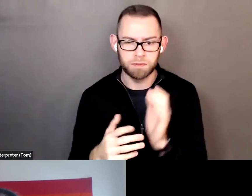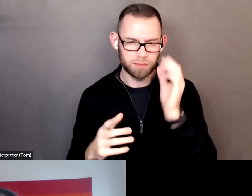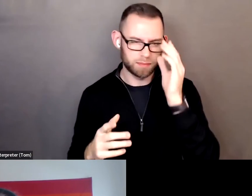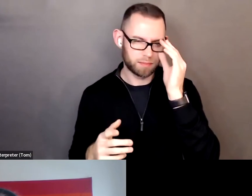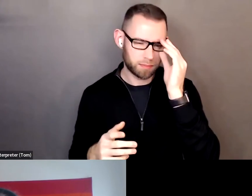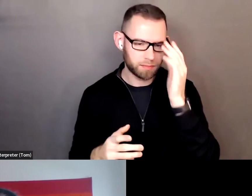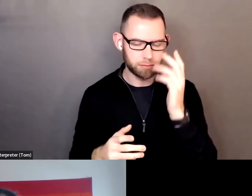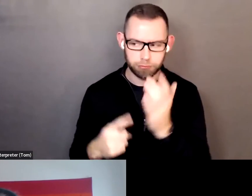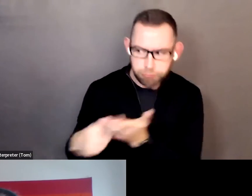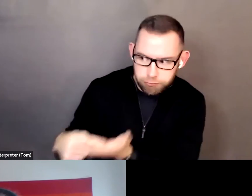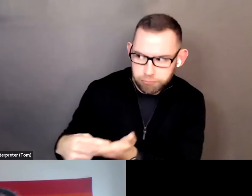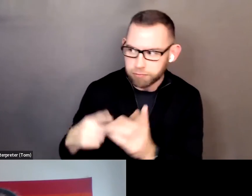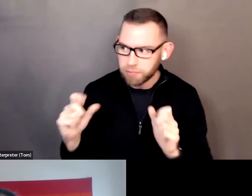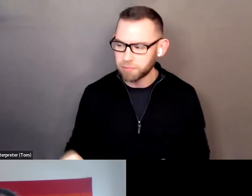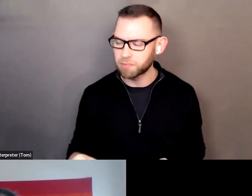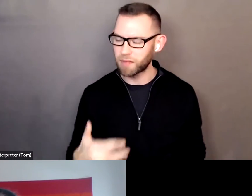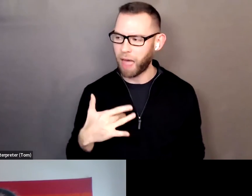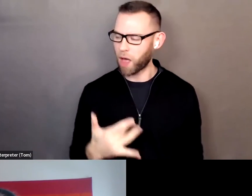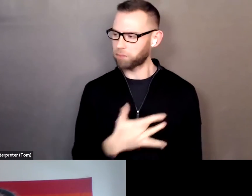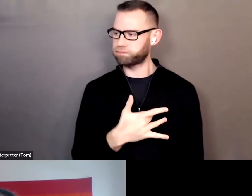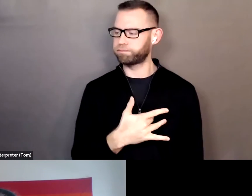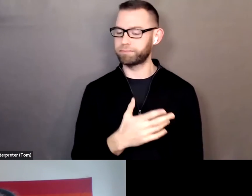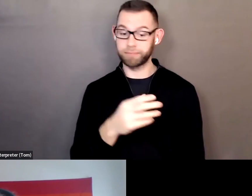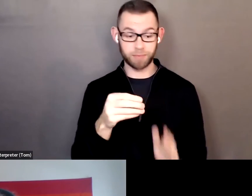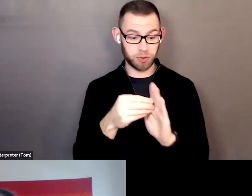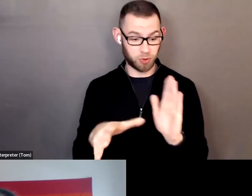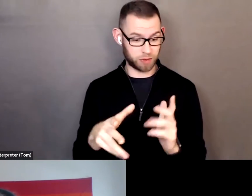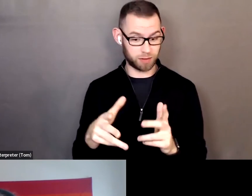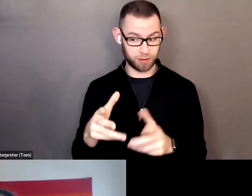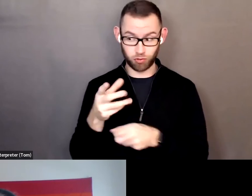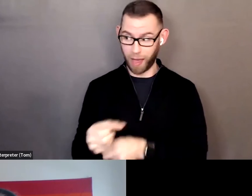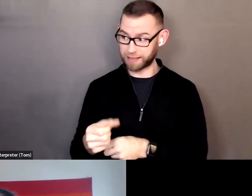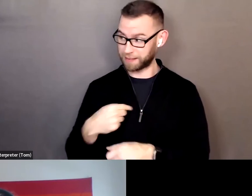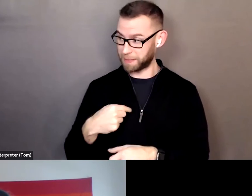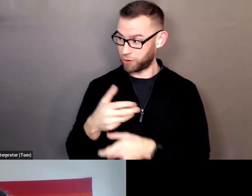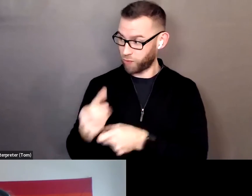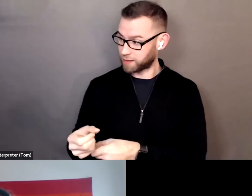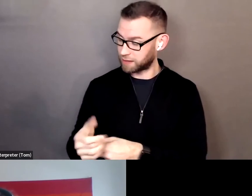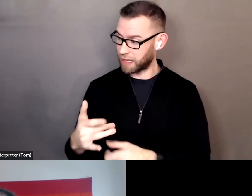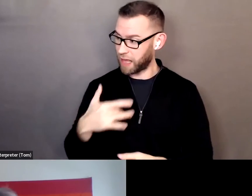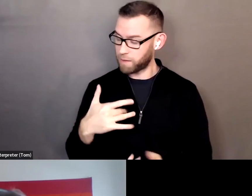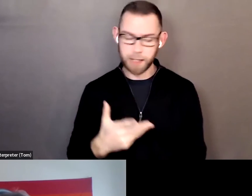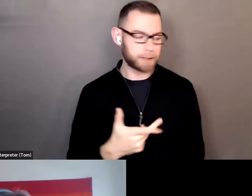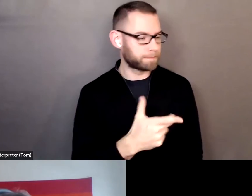when students trust me enough to continue telling me when their needs aren't being met.